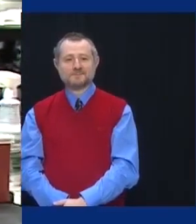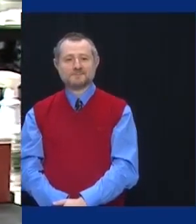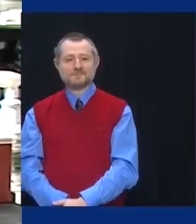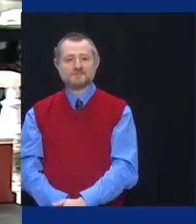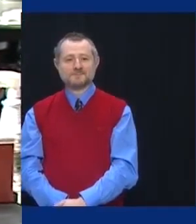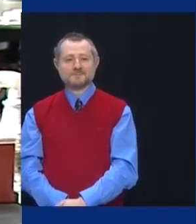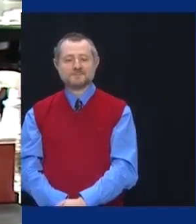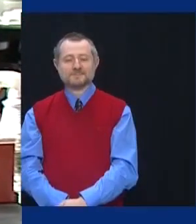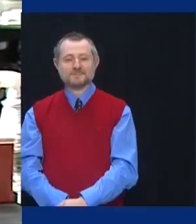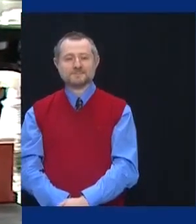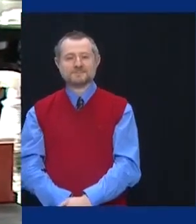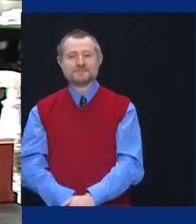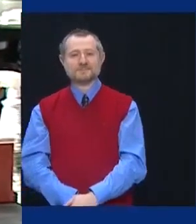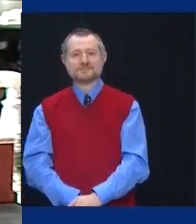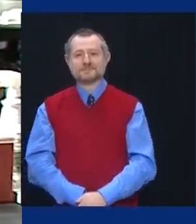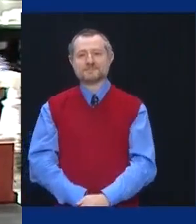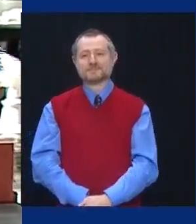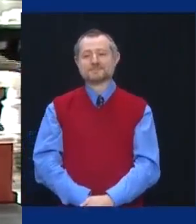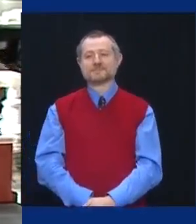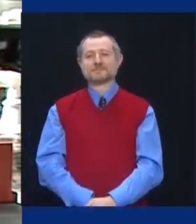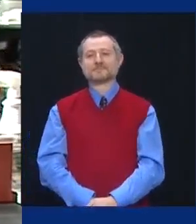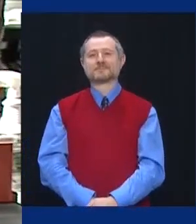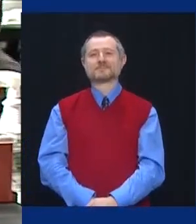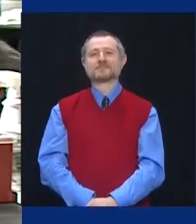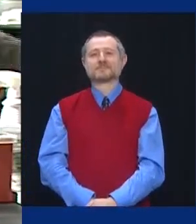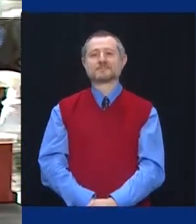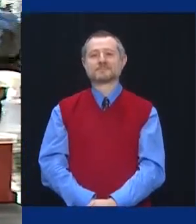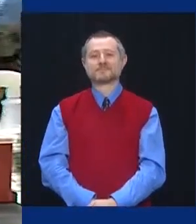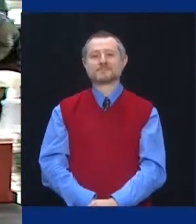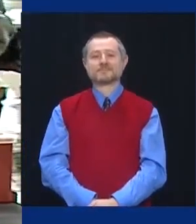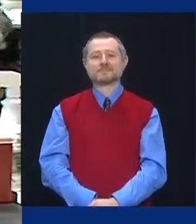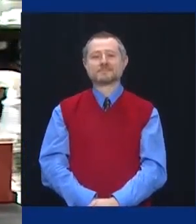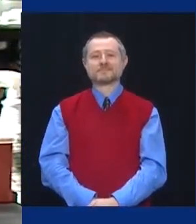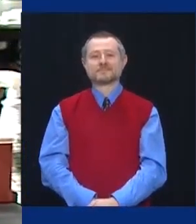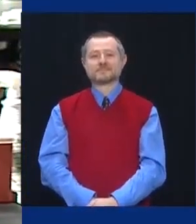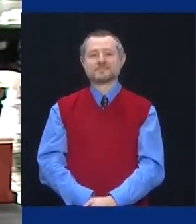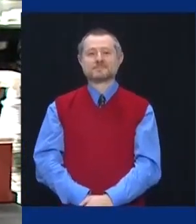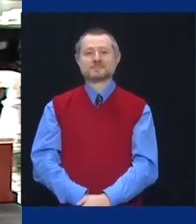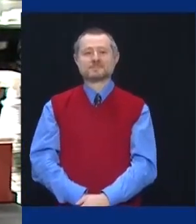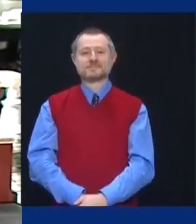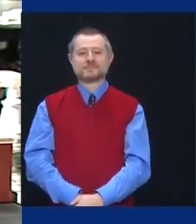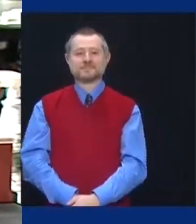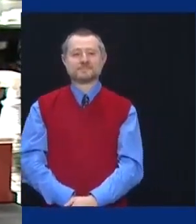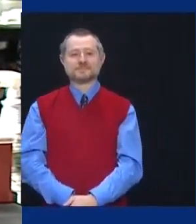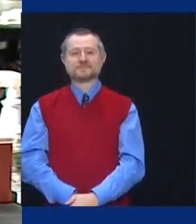Yeah.